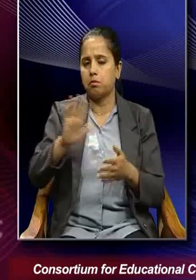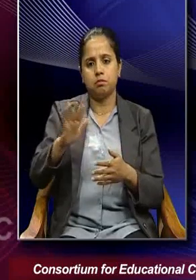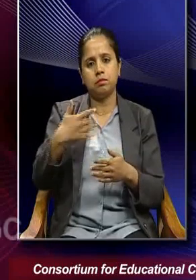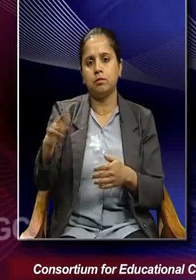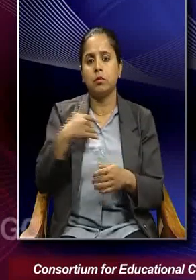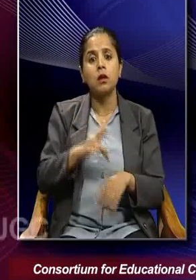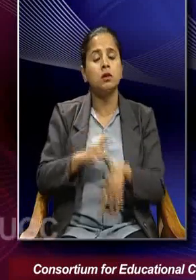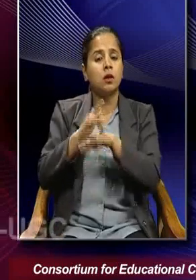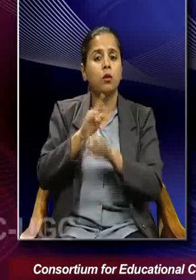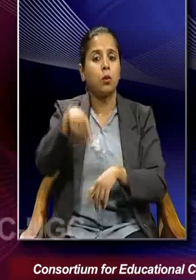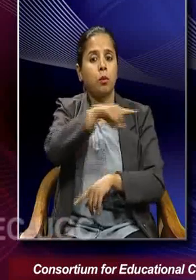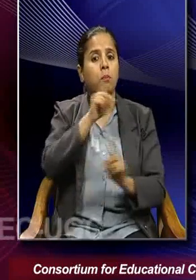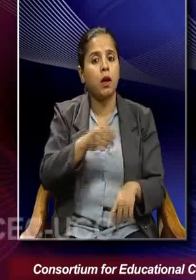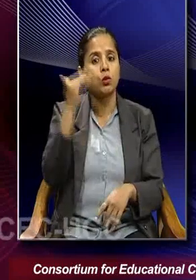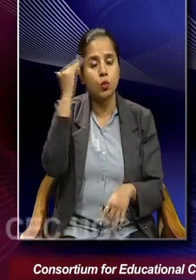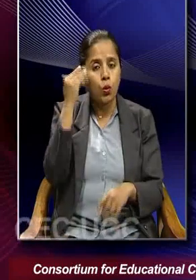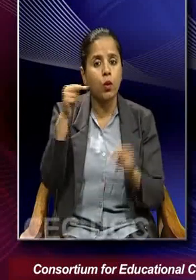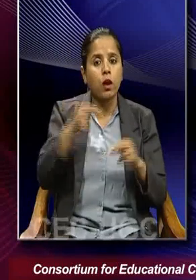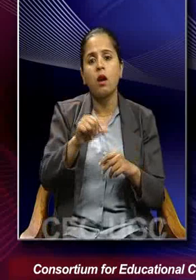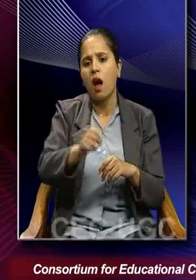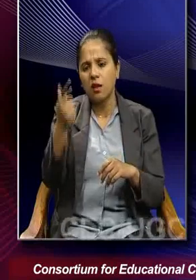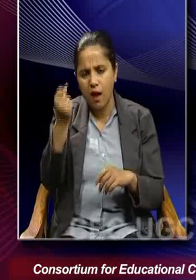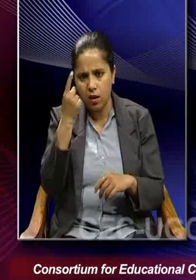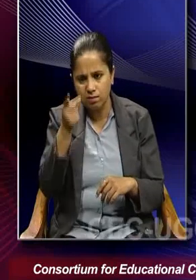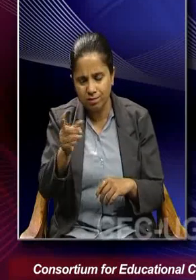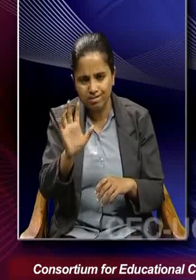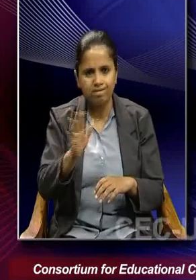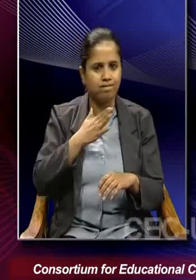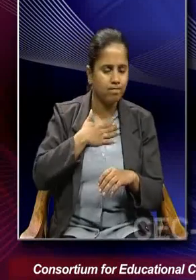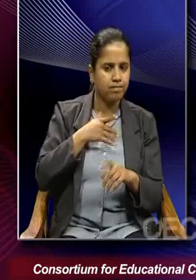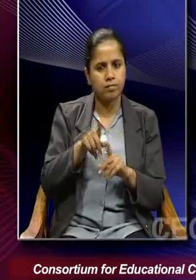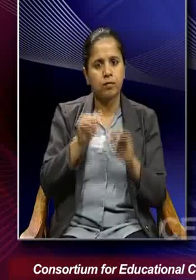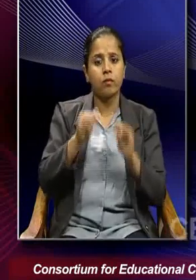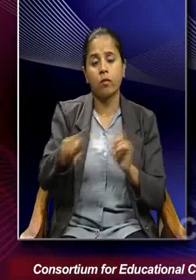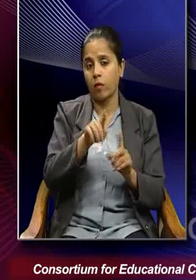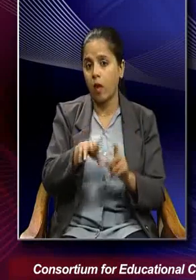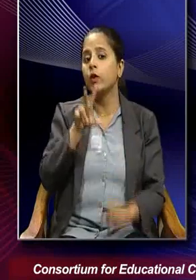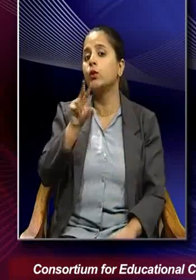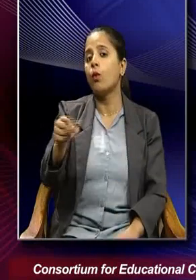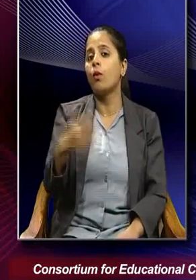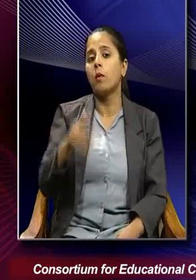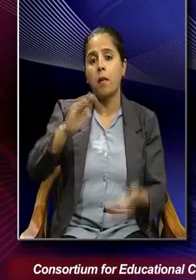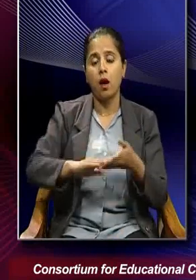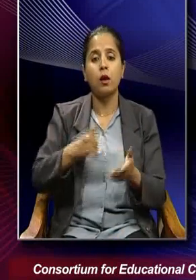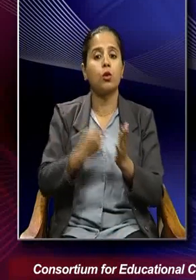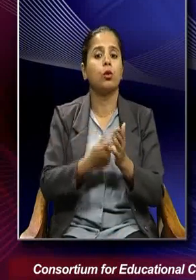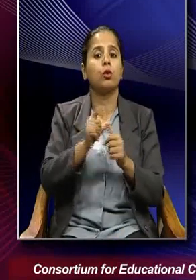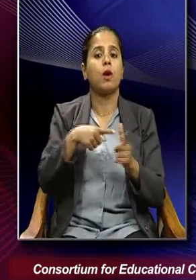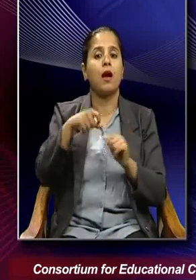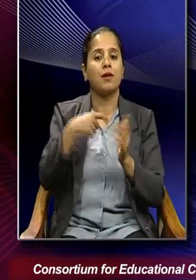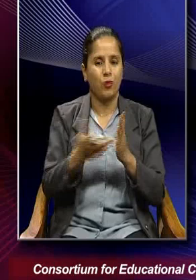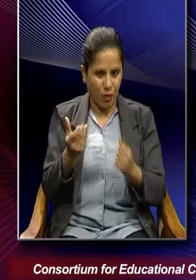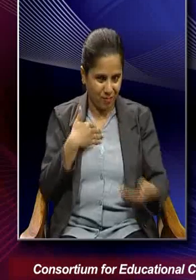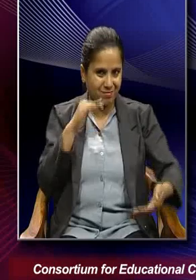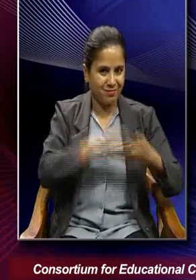sensitive she needs to the needs of others. And she also refuses to marry Rajkiran, who wants to marry